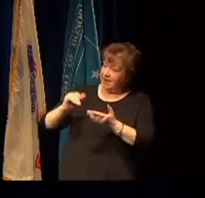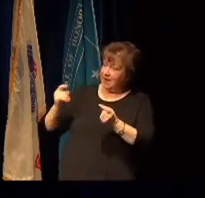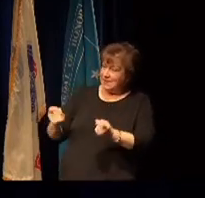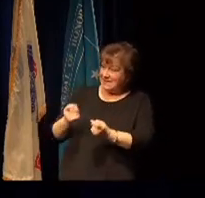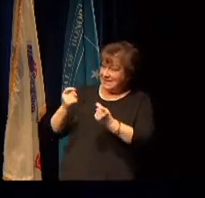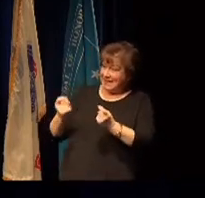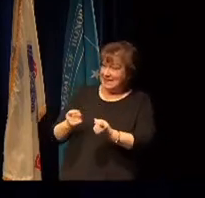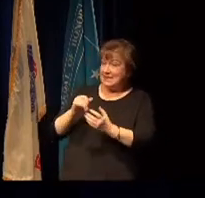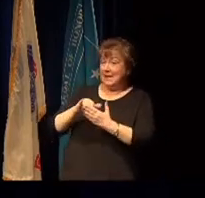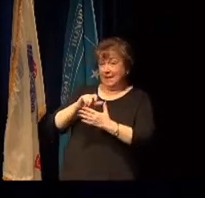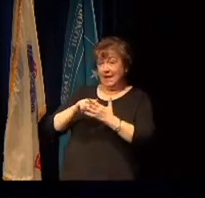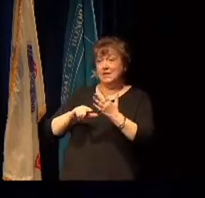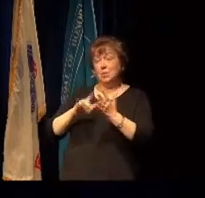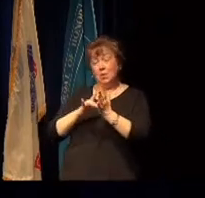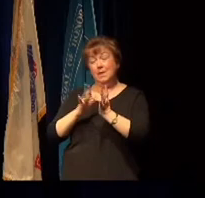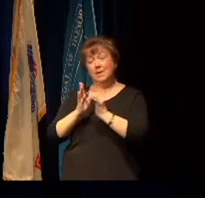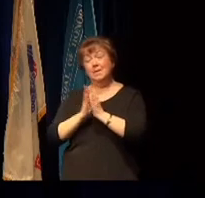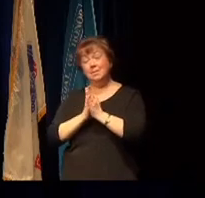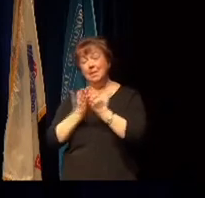is all about.